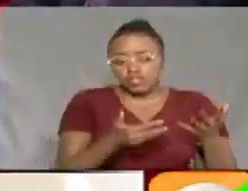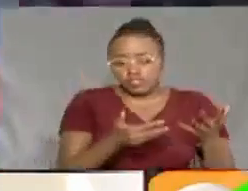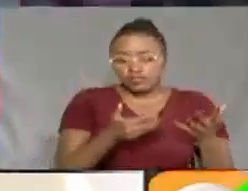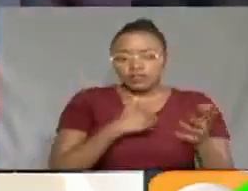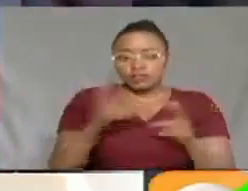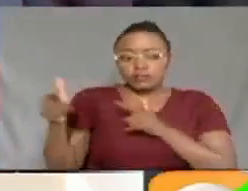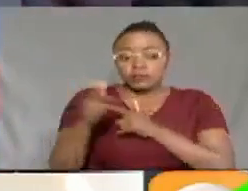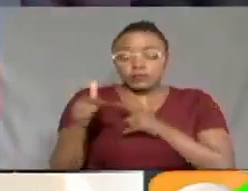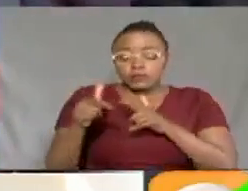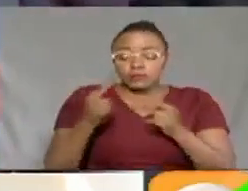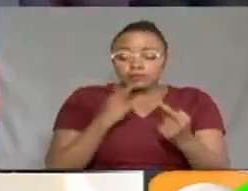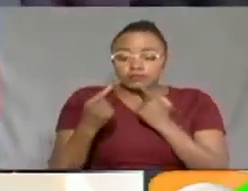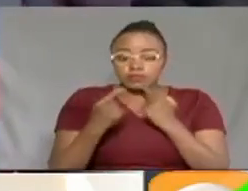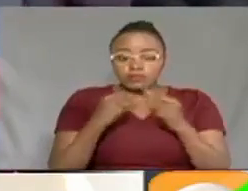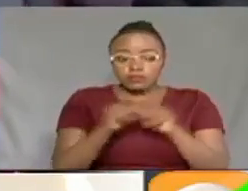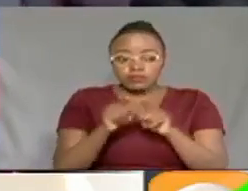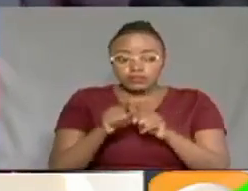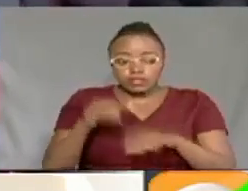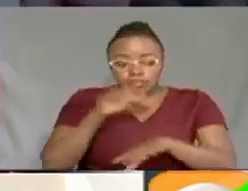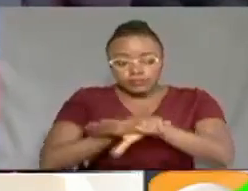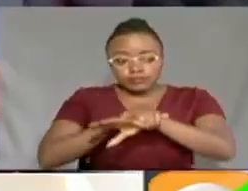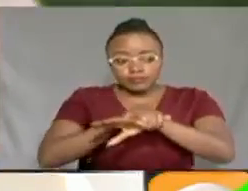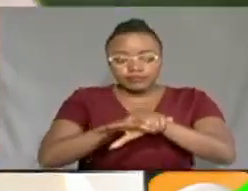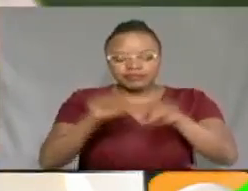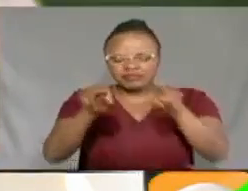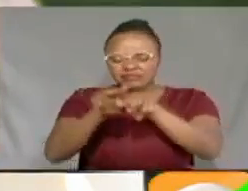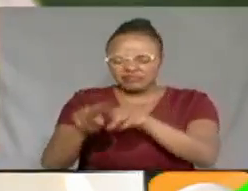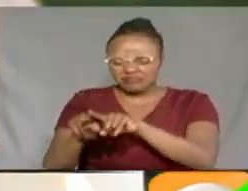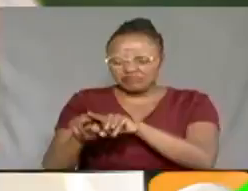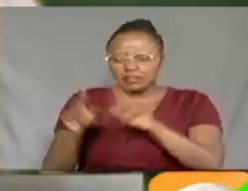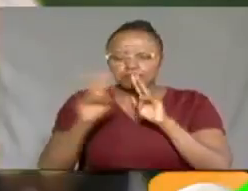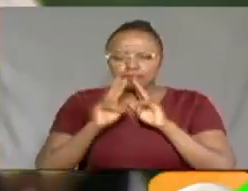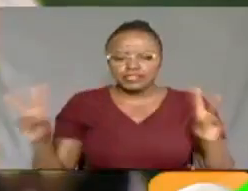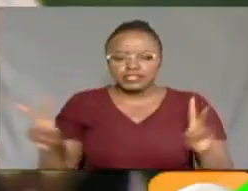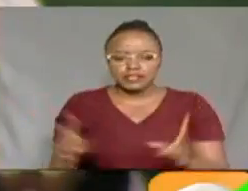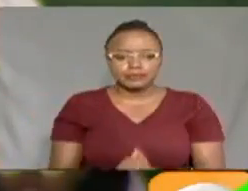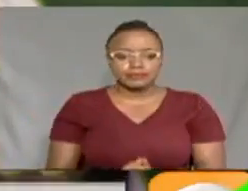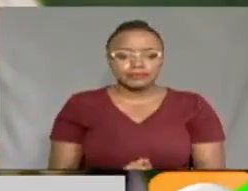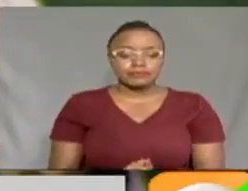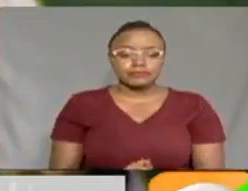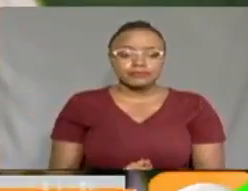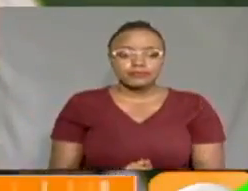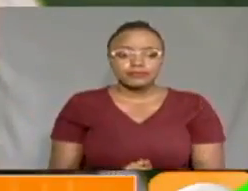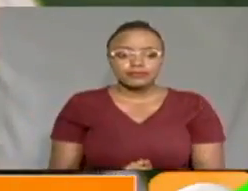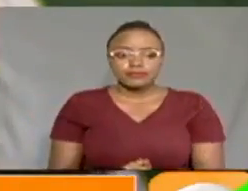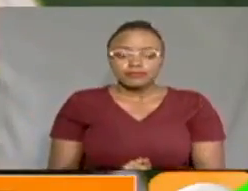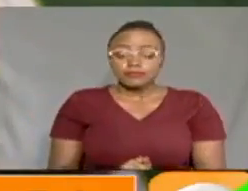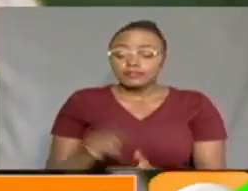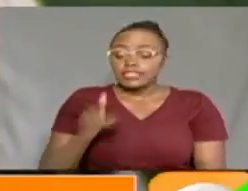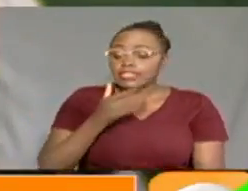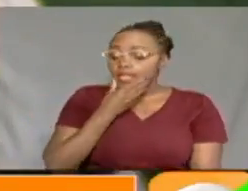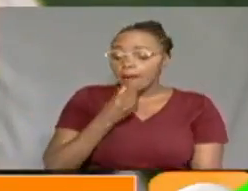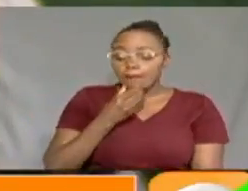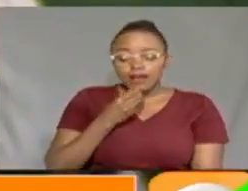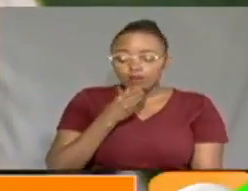to the mediation table and equally secured a ceasefire. He was a great statesman